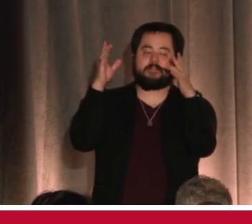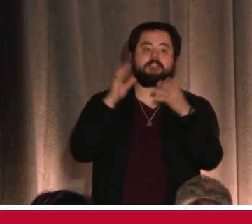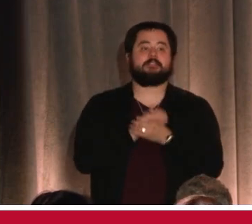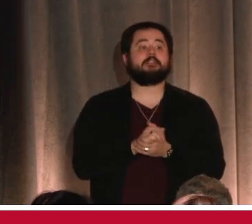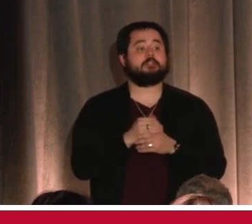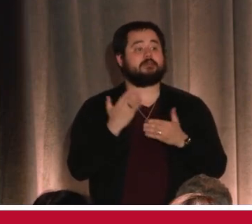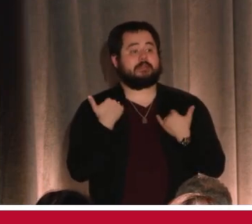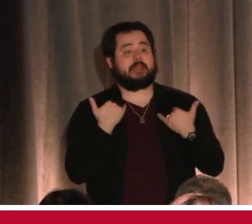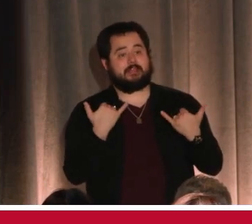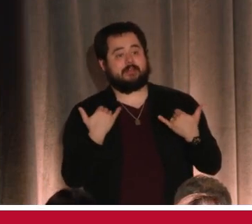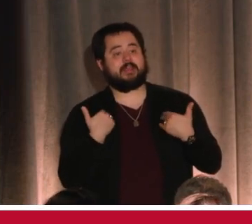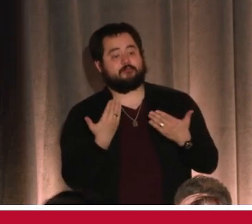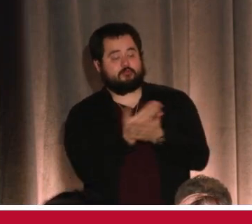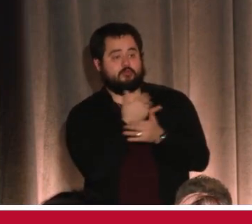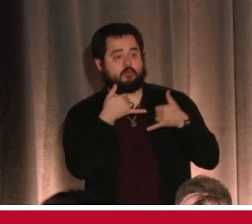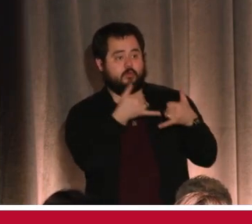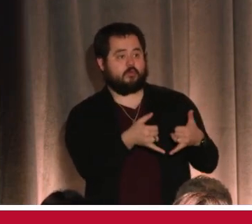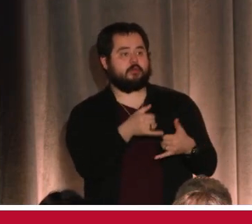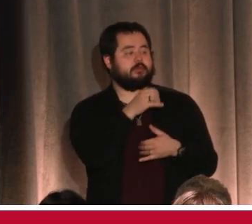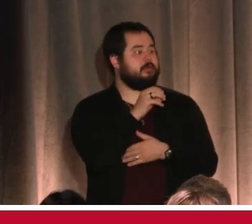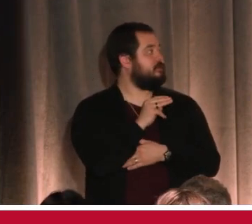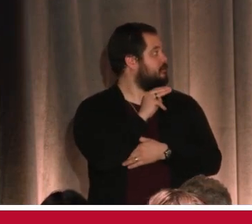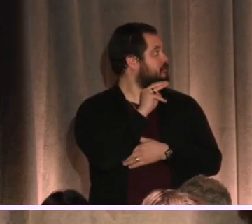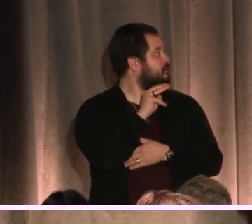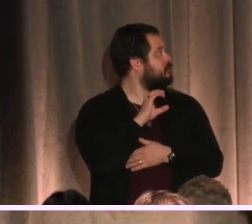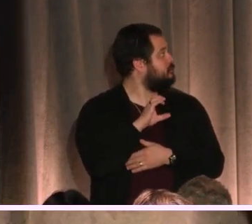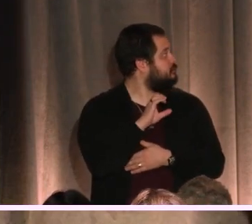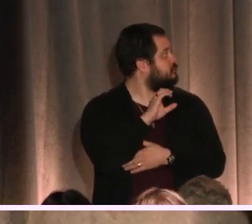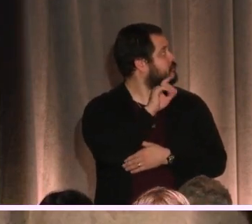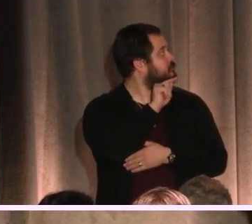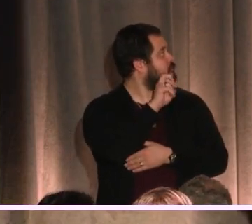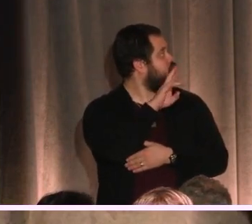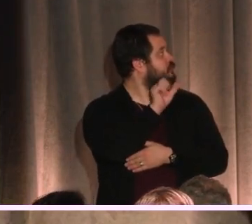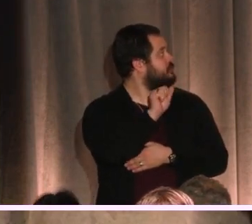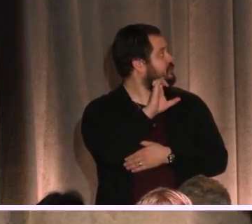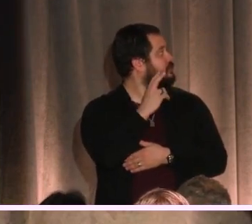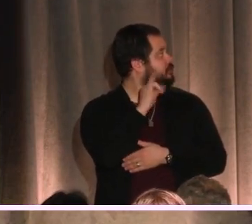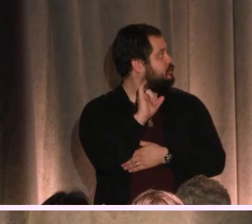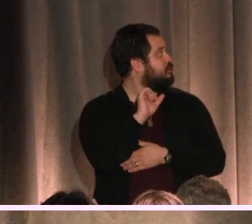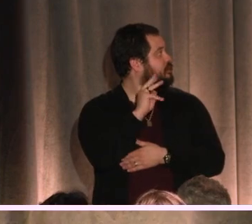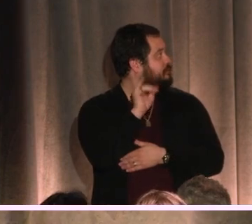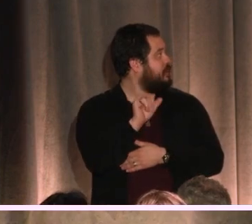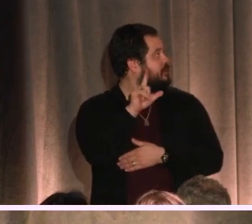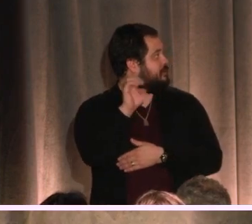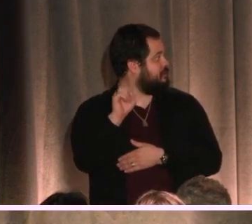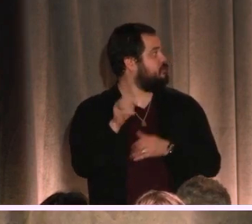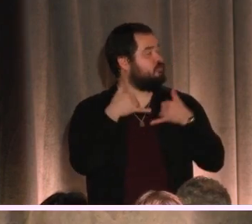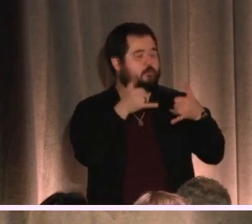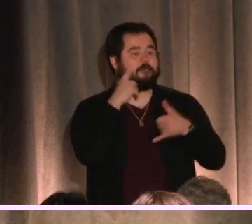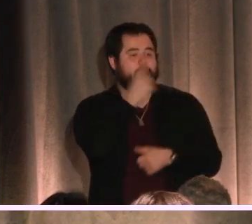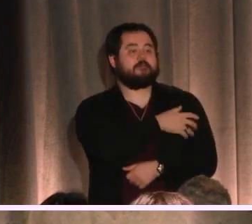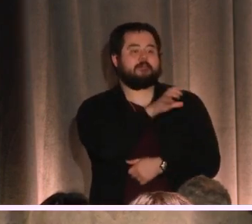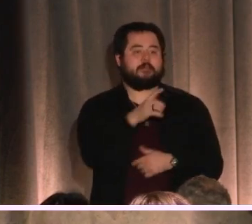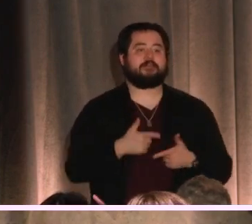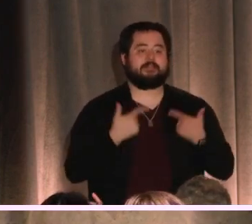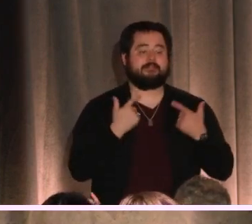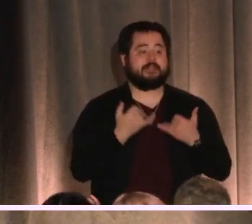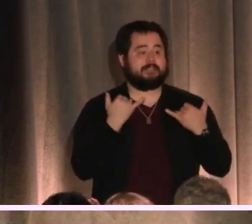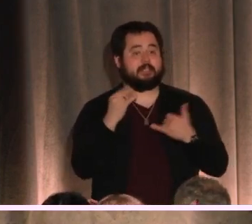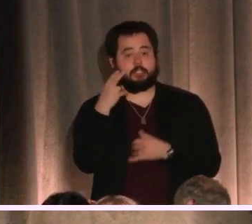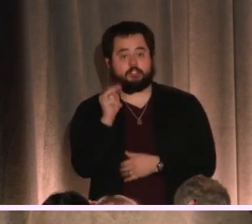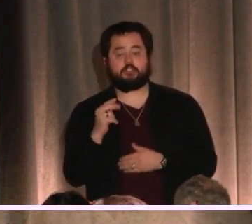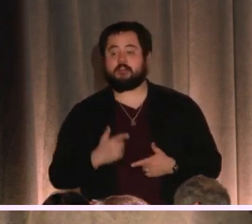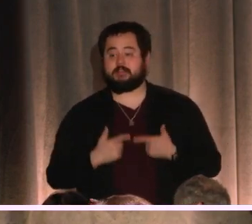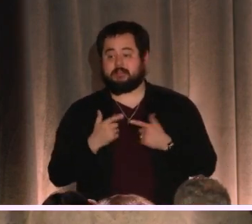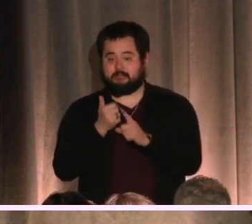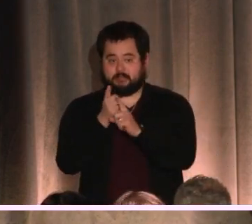Teresa Chime Lee Award for Empowering Living. Today, Teresa's son John Lee lives in his own home, supported by Achieva,